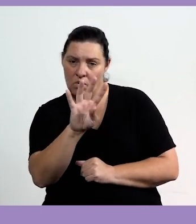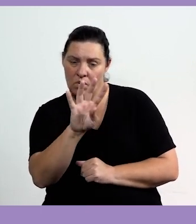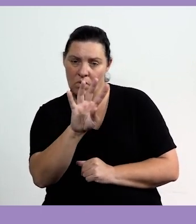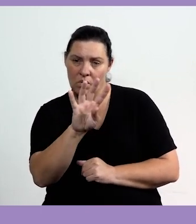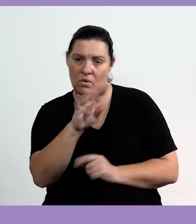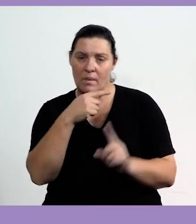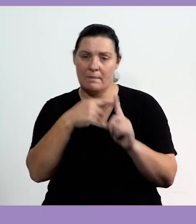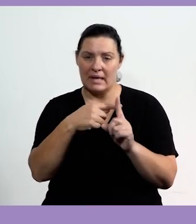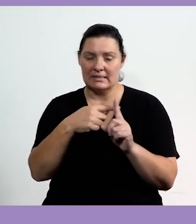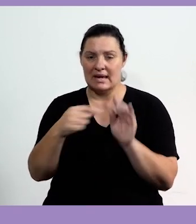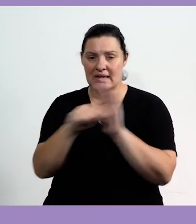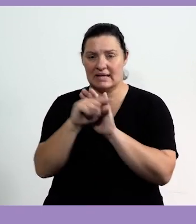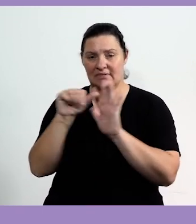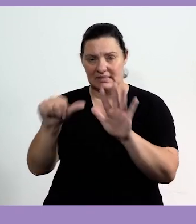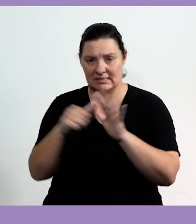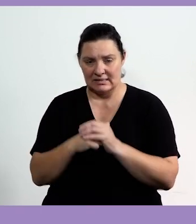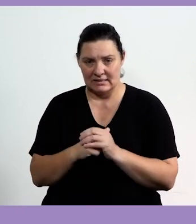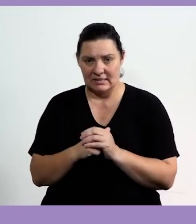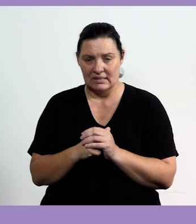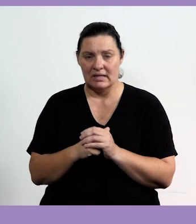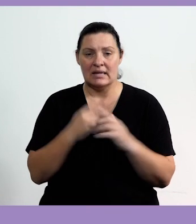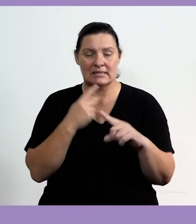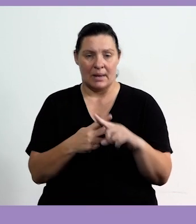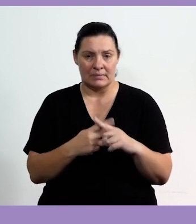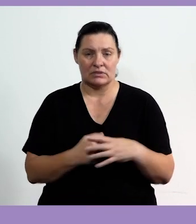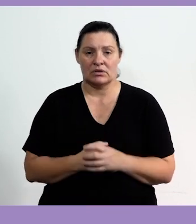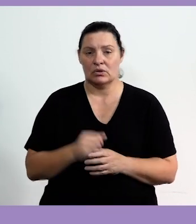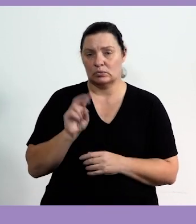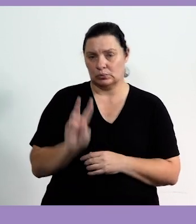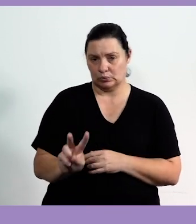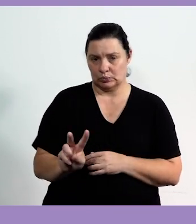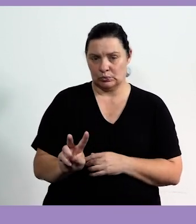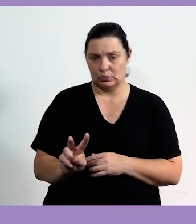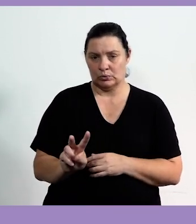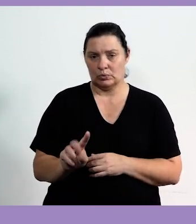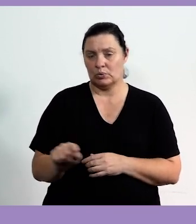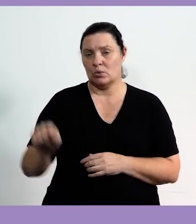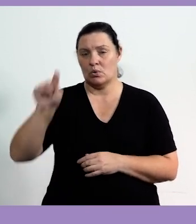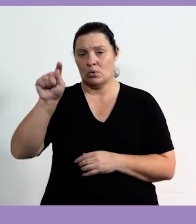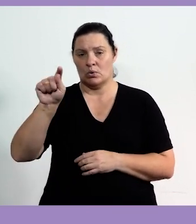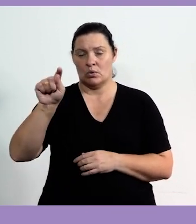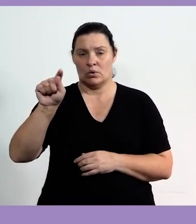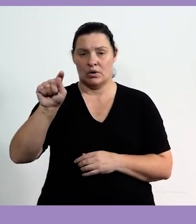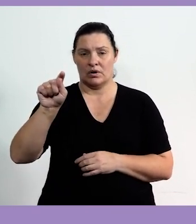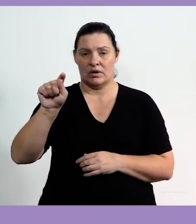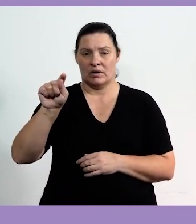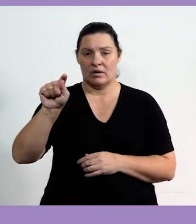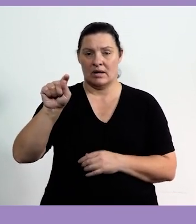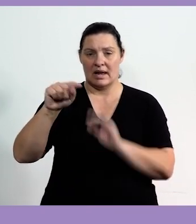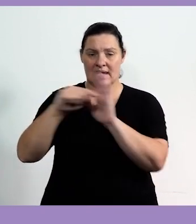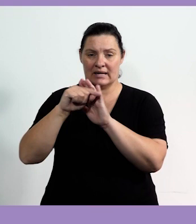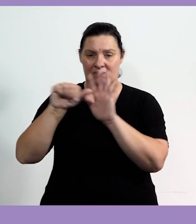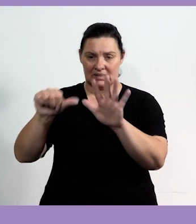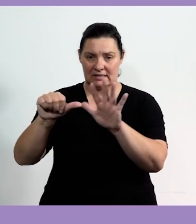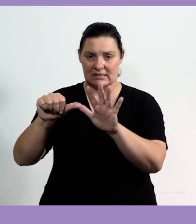to say 4 plus negative 6 multiplied by 2, and we are going